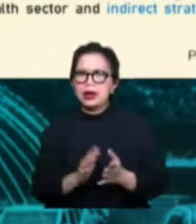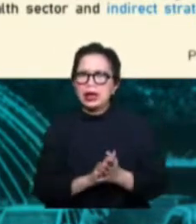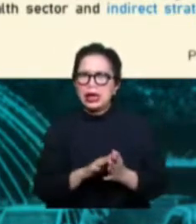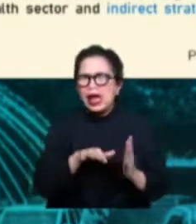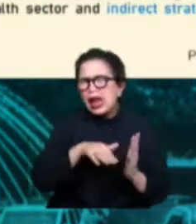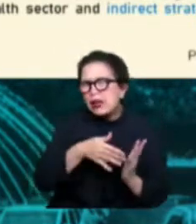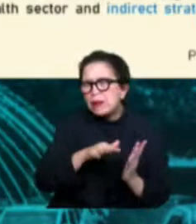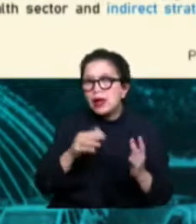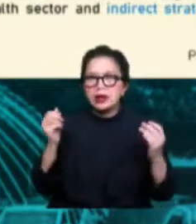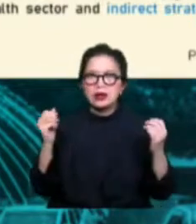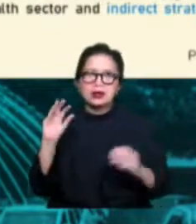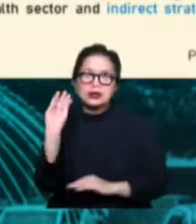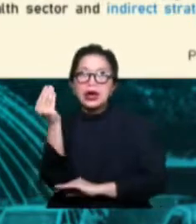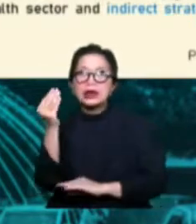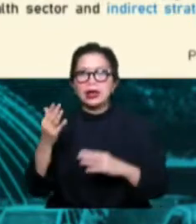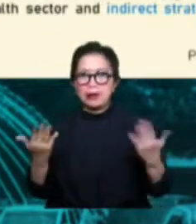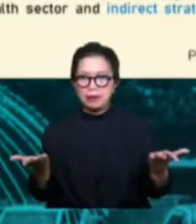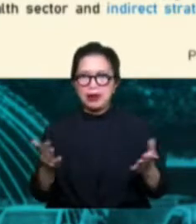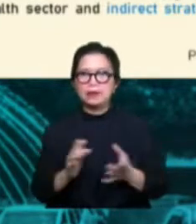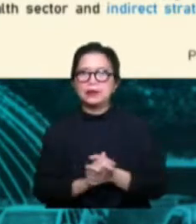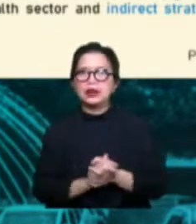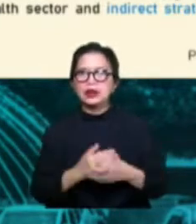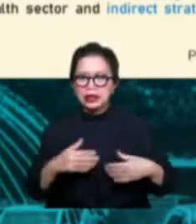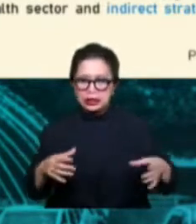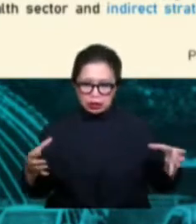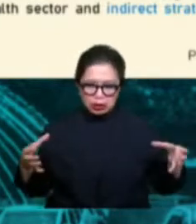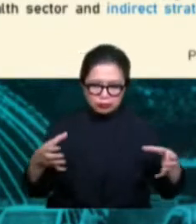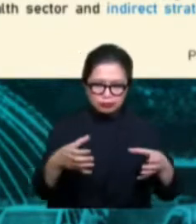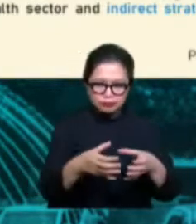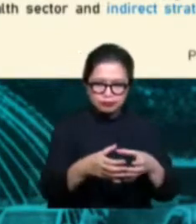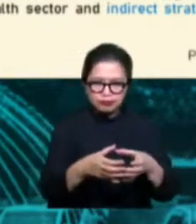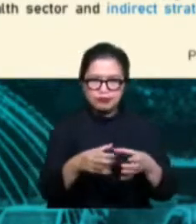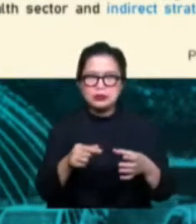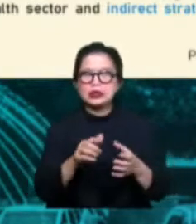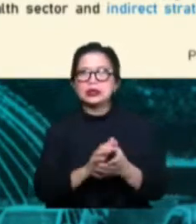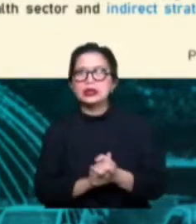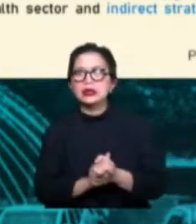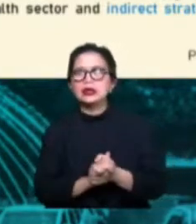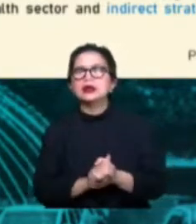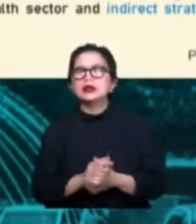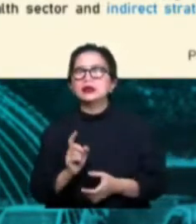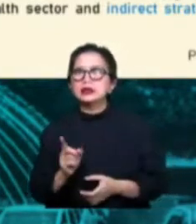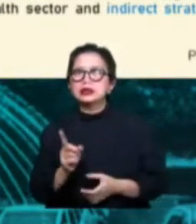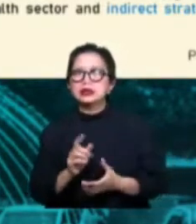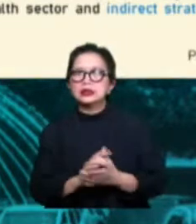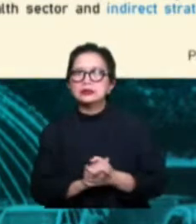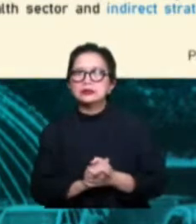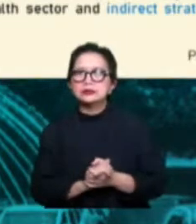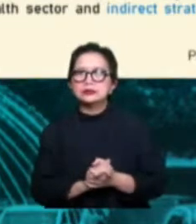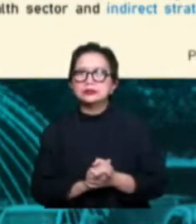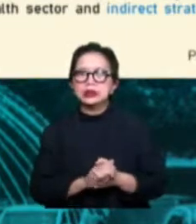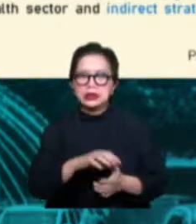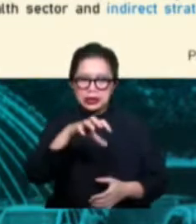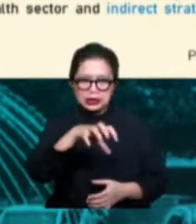community, academia, and media become the external scope to identify the opportunity and